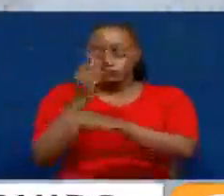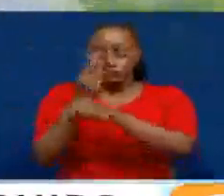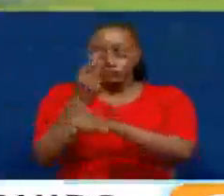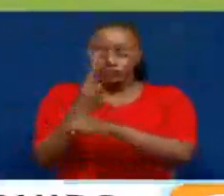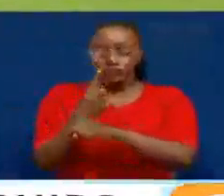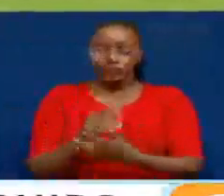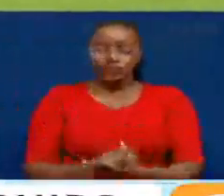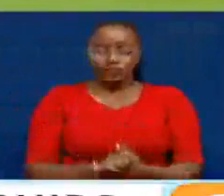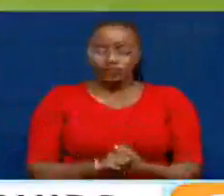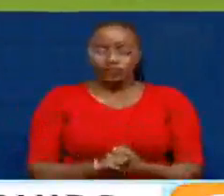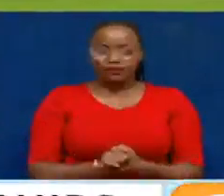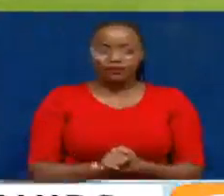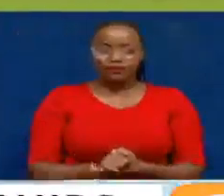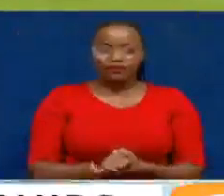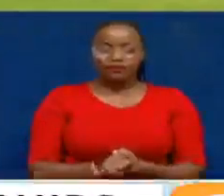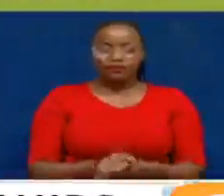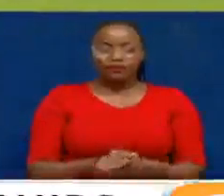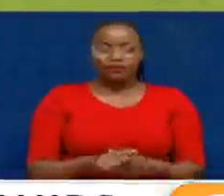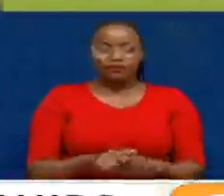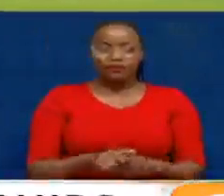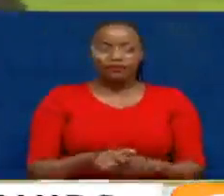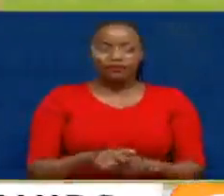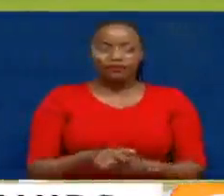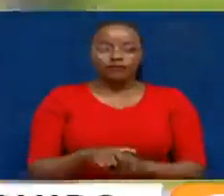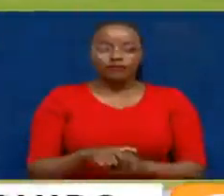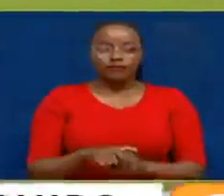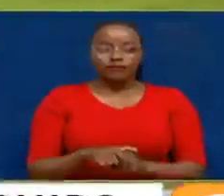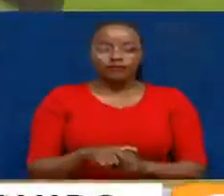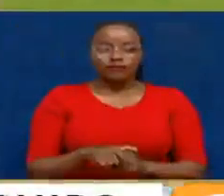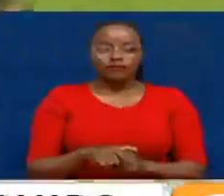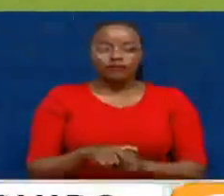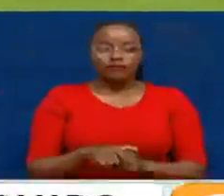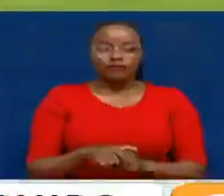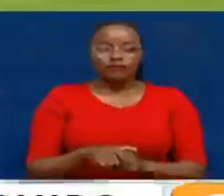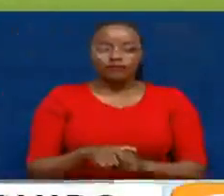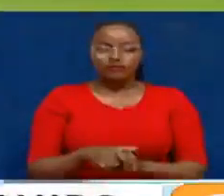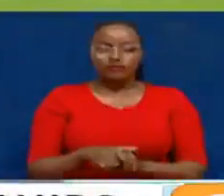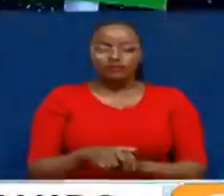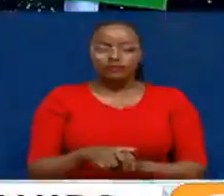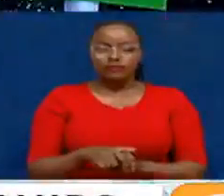Robert Kurir.